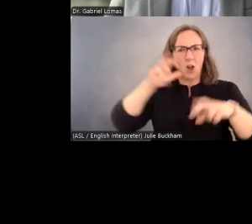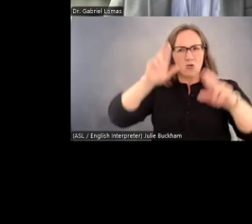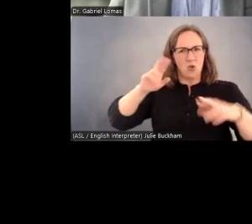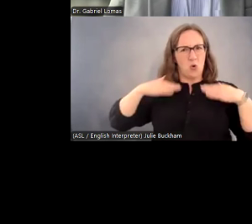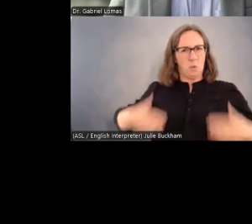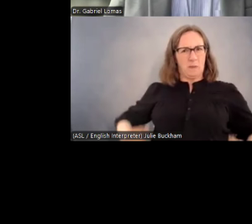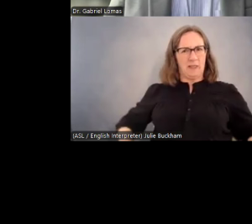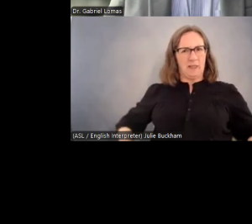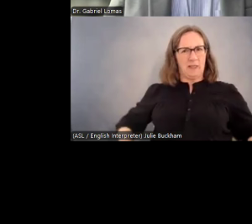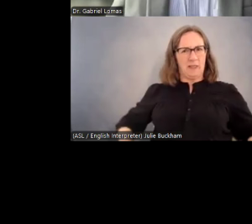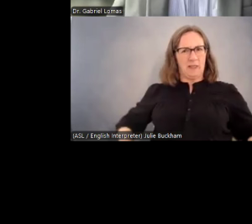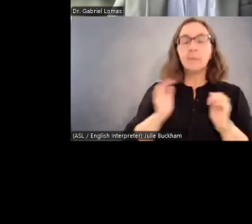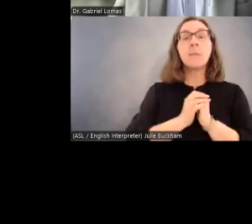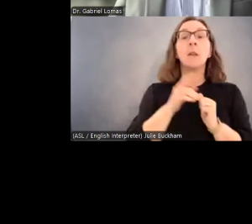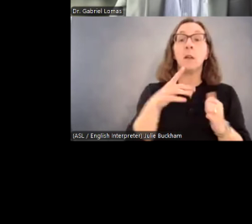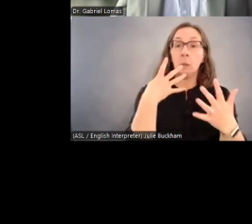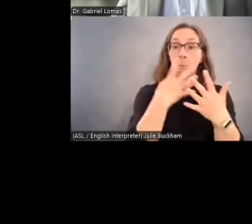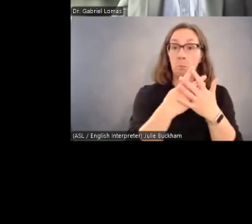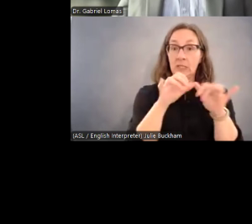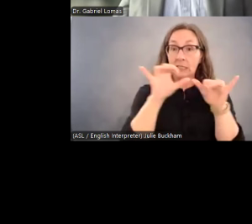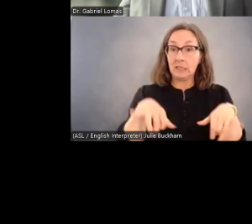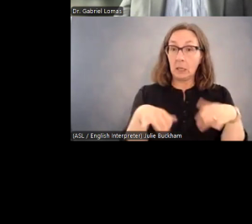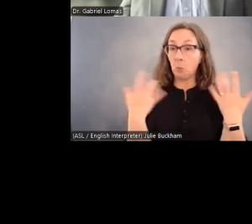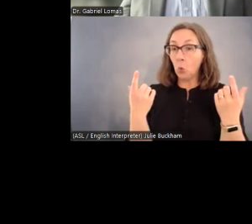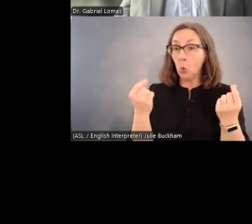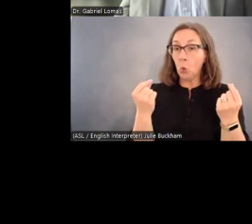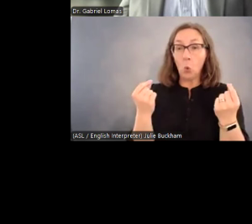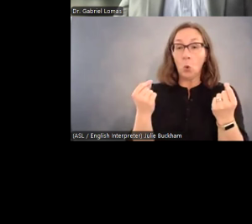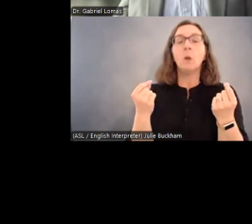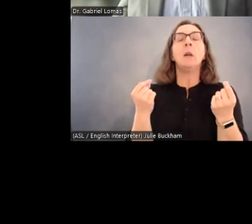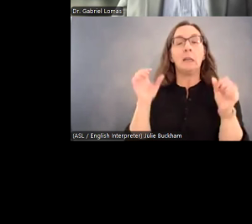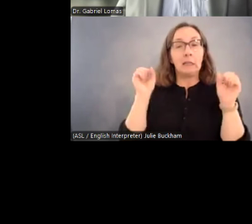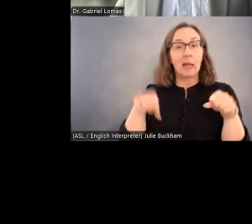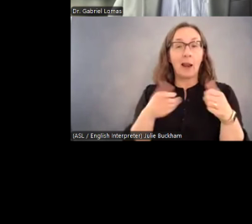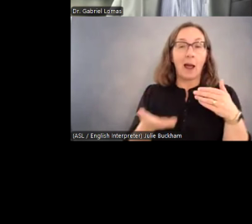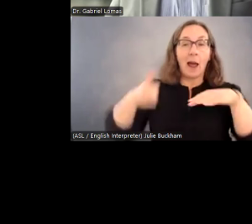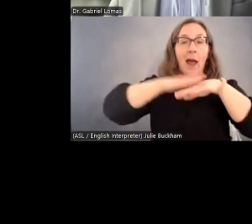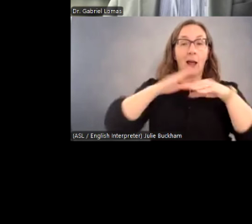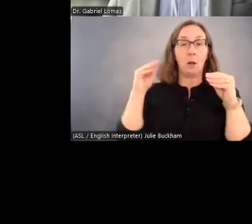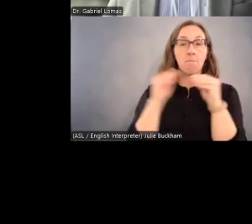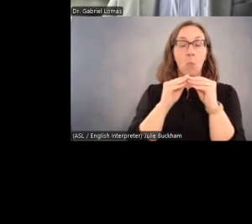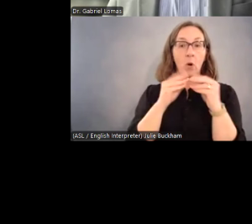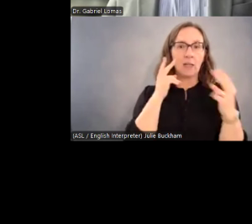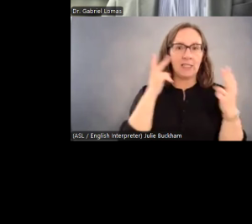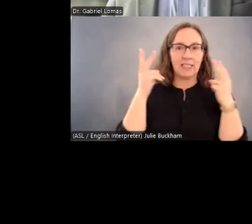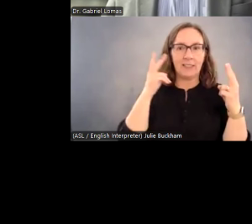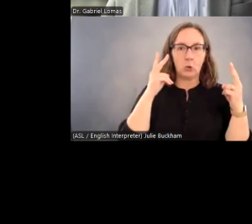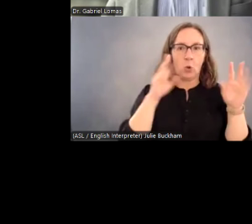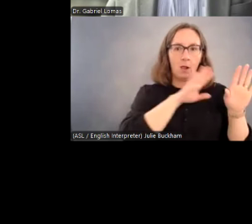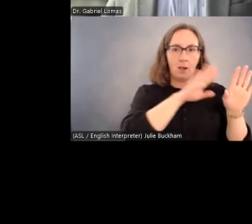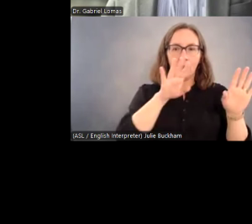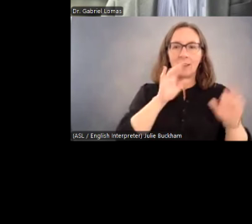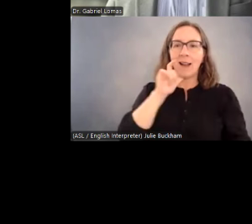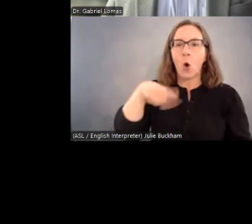that can be done in a prison system is to have more visual displays, not just